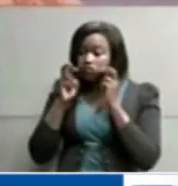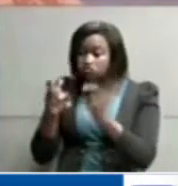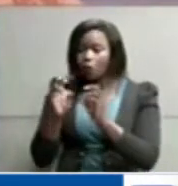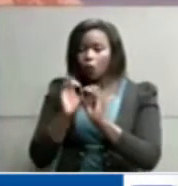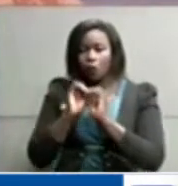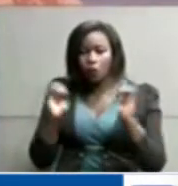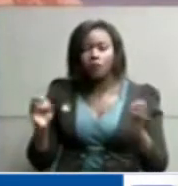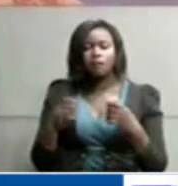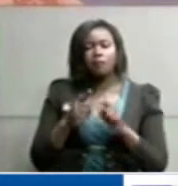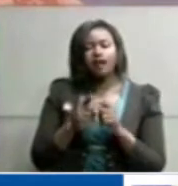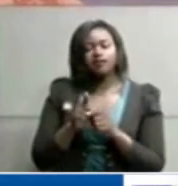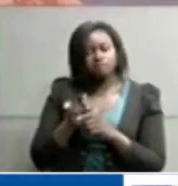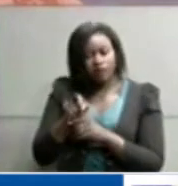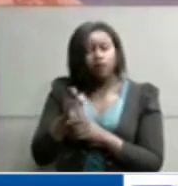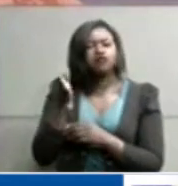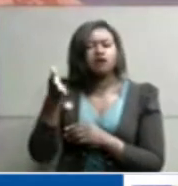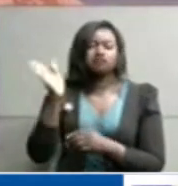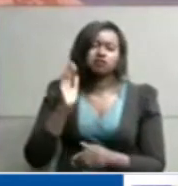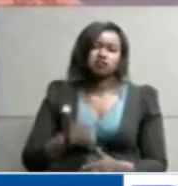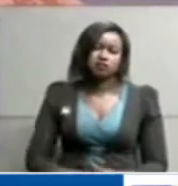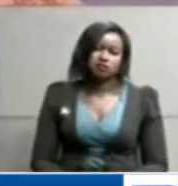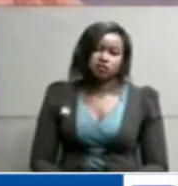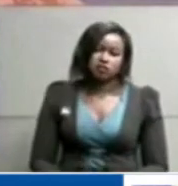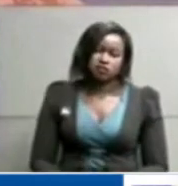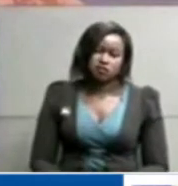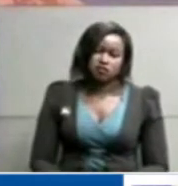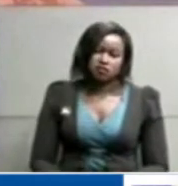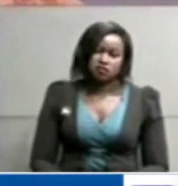virus, mm-hmm. and then that goes